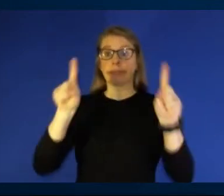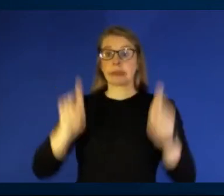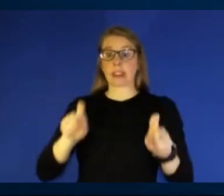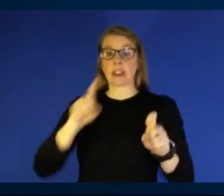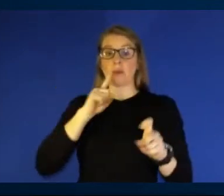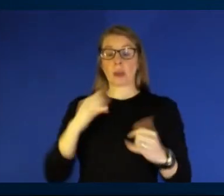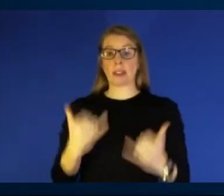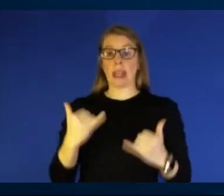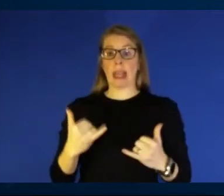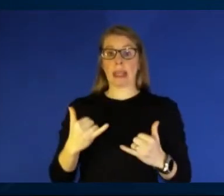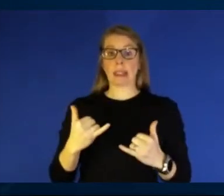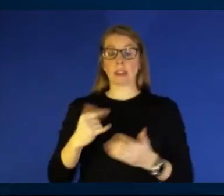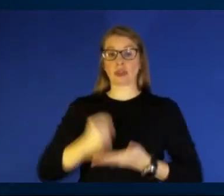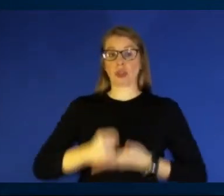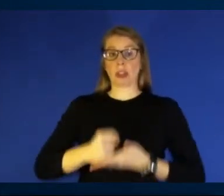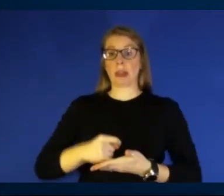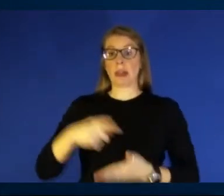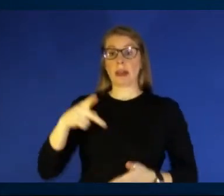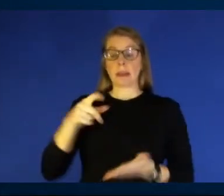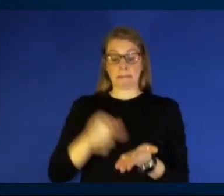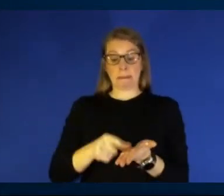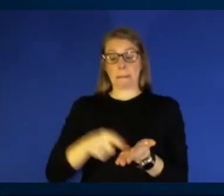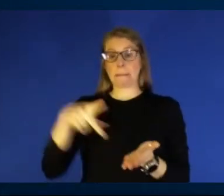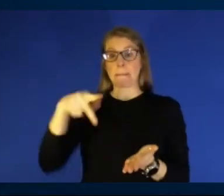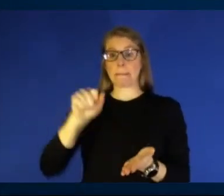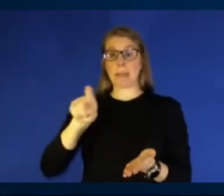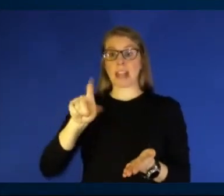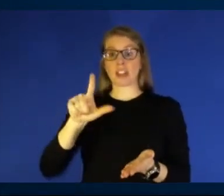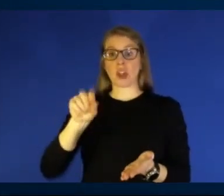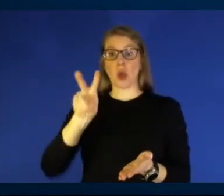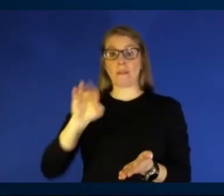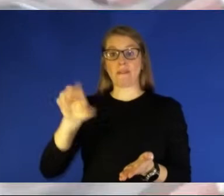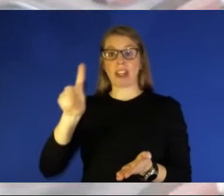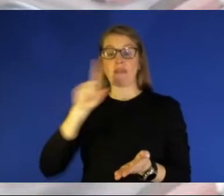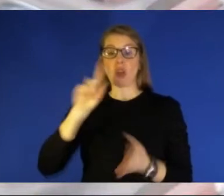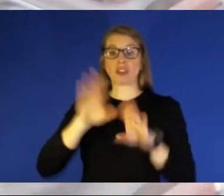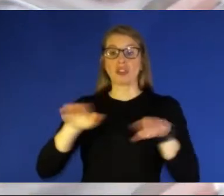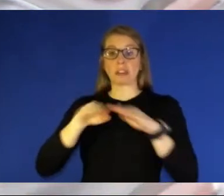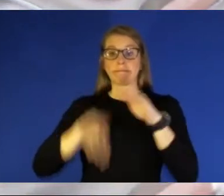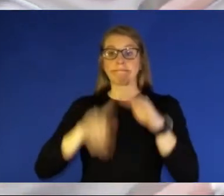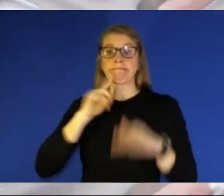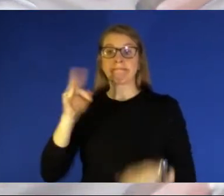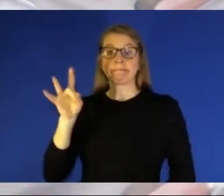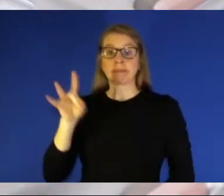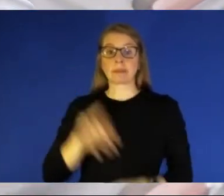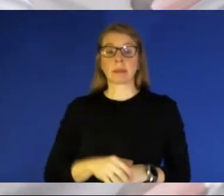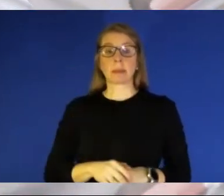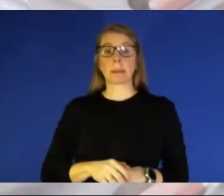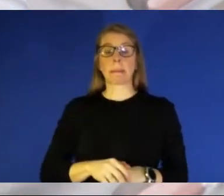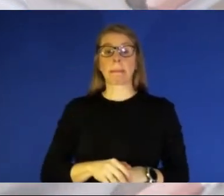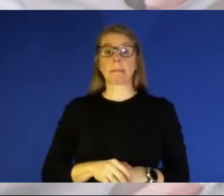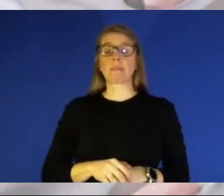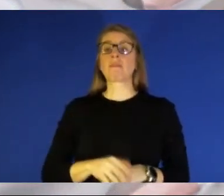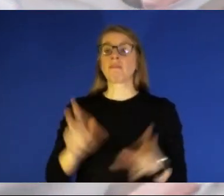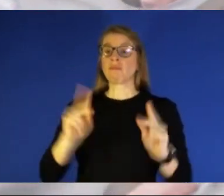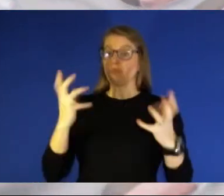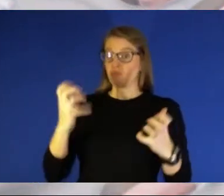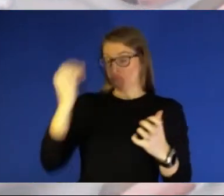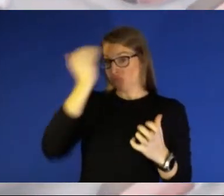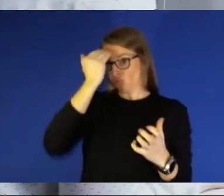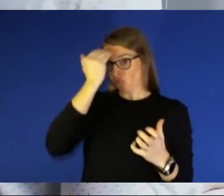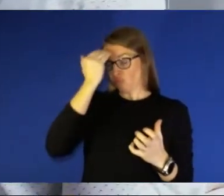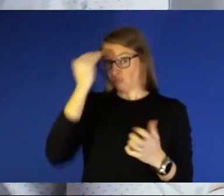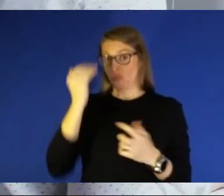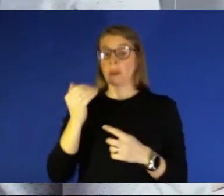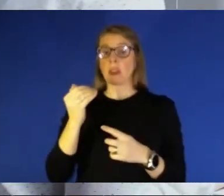pill, Paxlovid, on children under the age of 18. Researchers want to figure out if the 5-day treatment can keep children who are